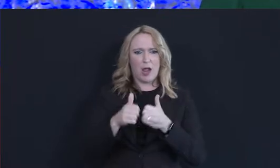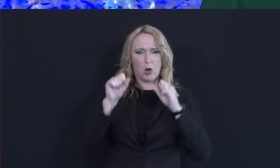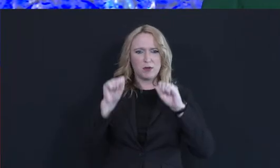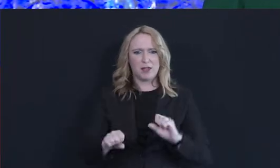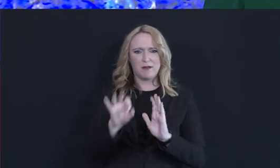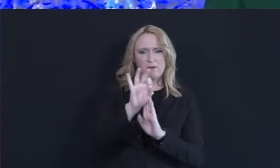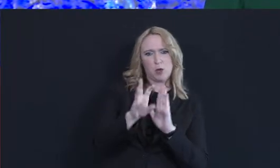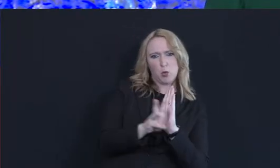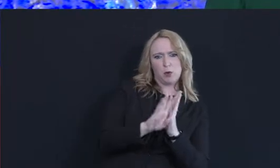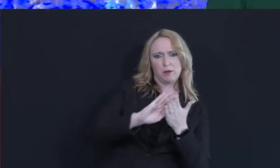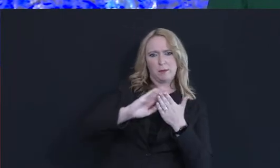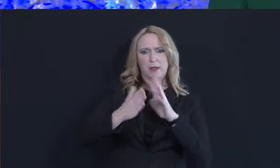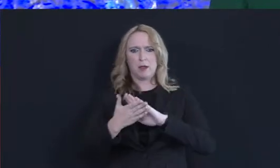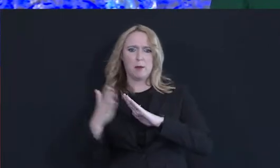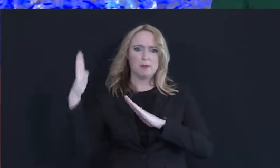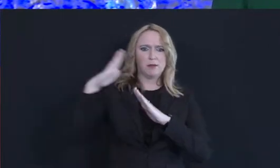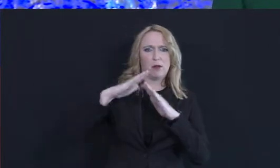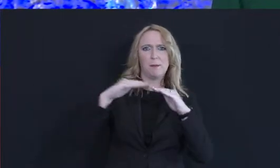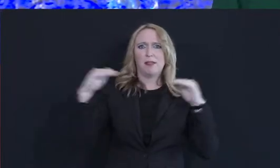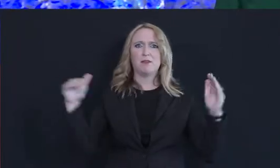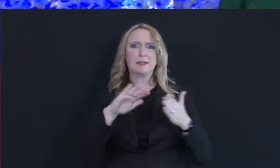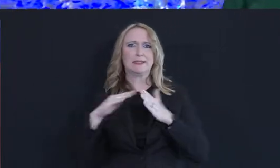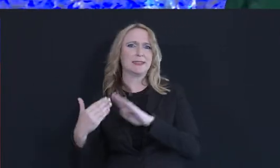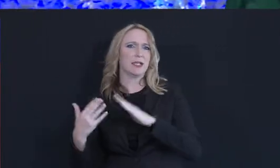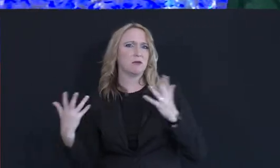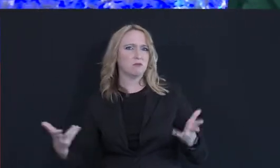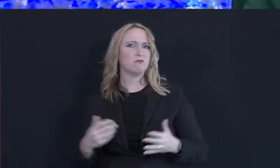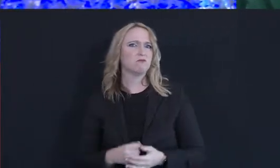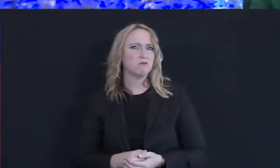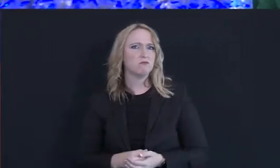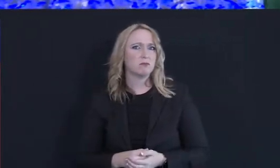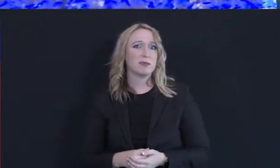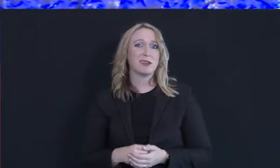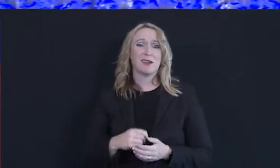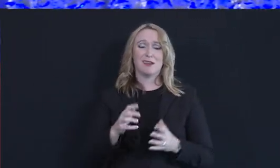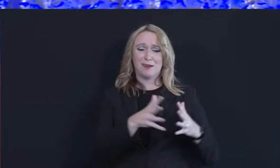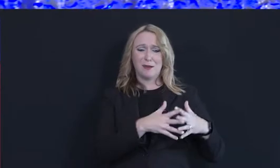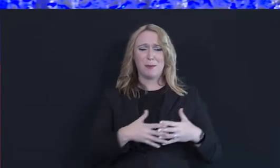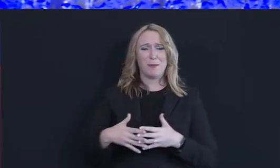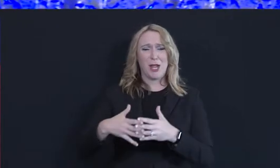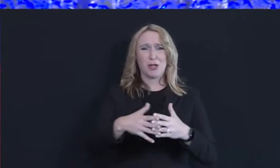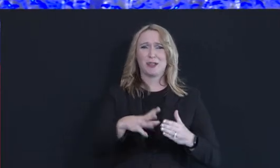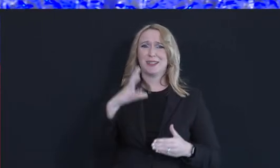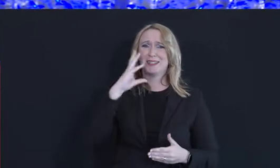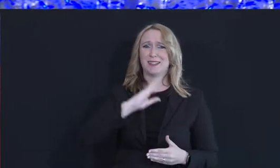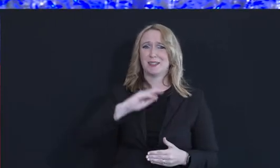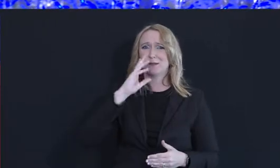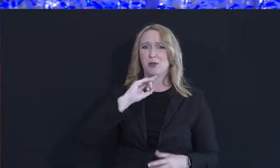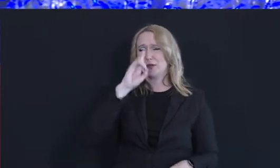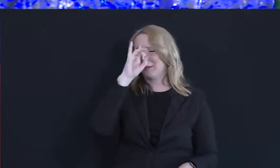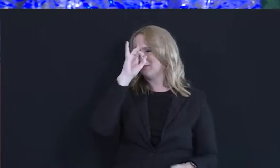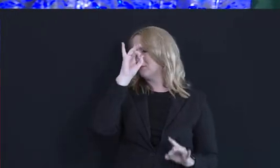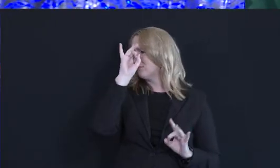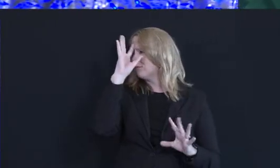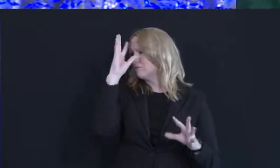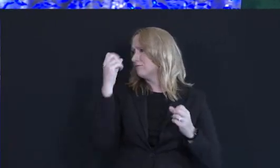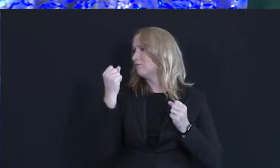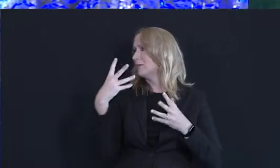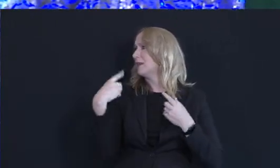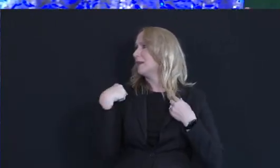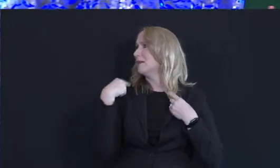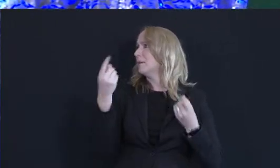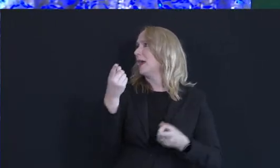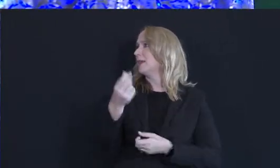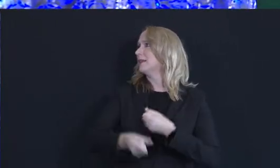world-class City think about what the nation has been to been through in the last several years and then stop and think about